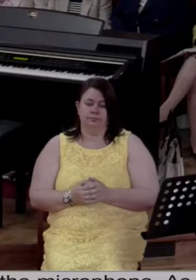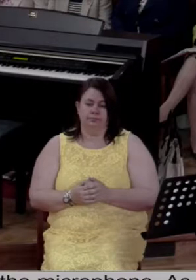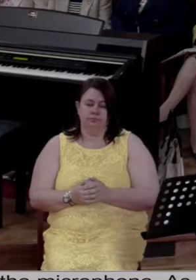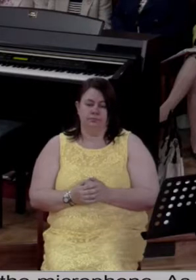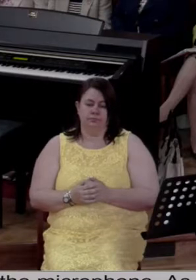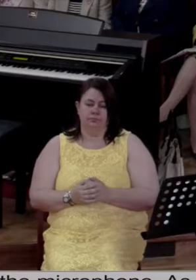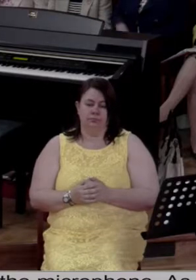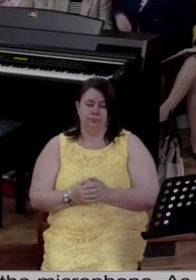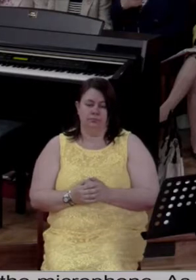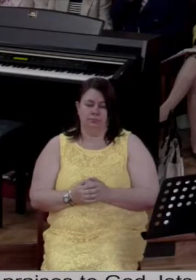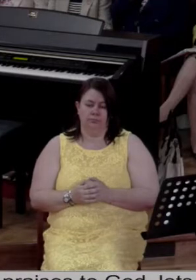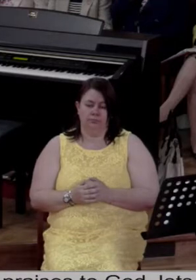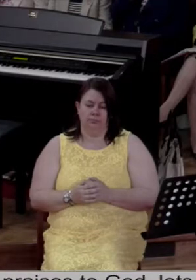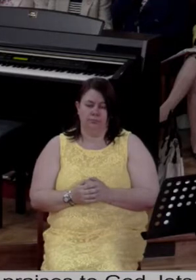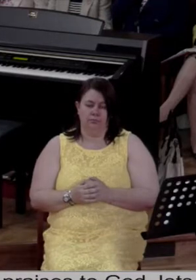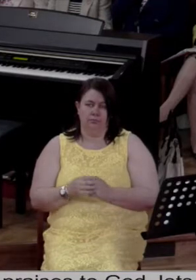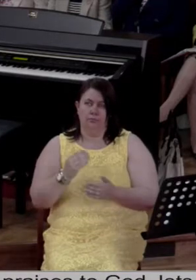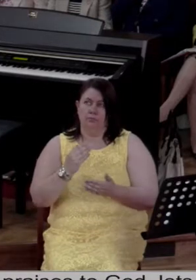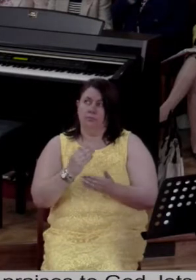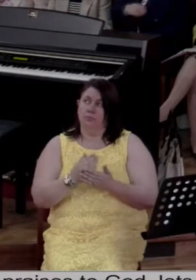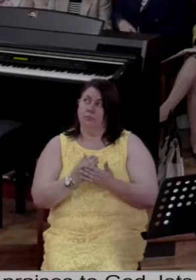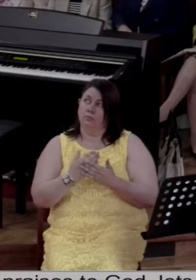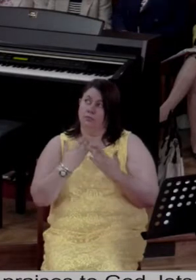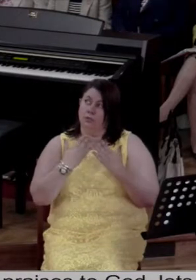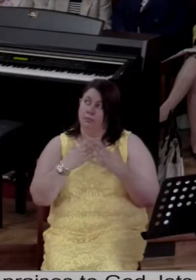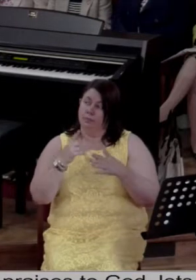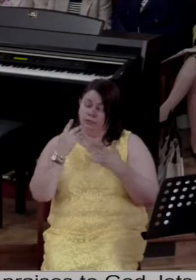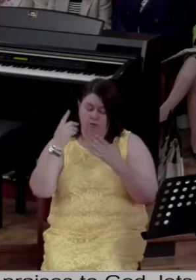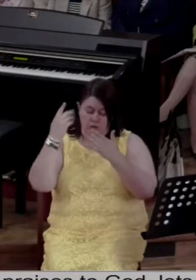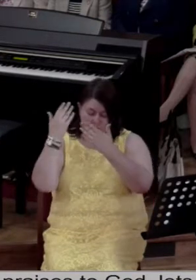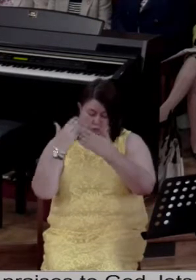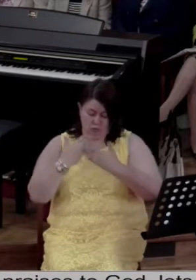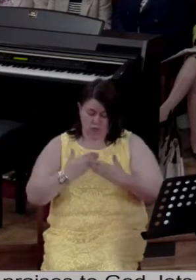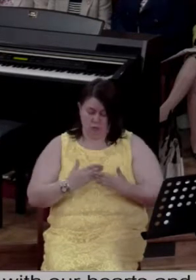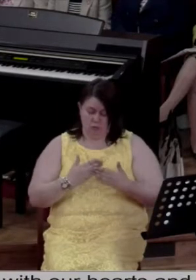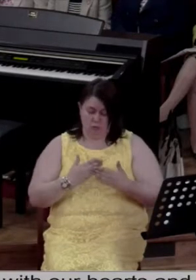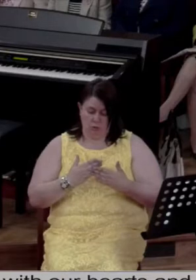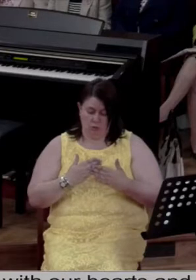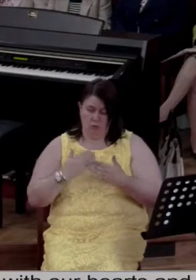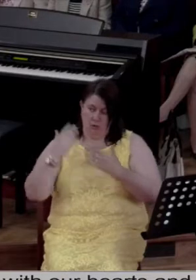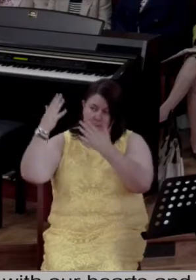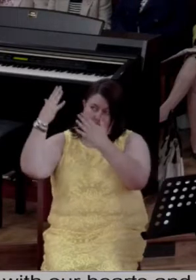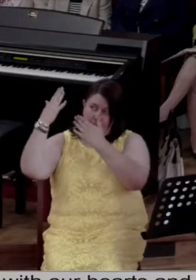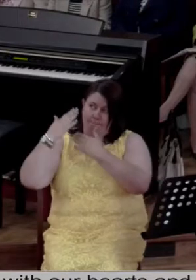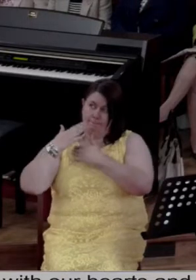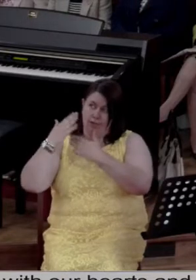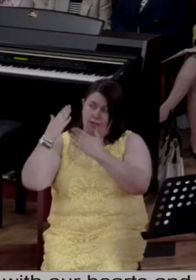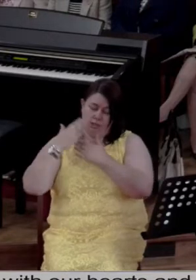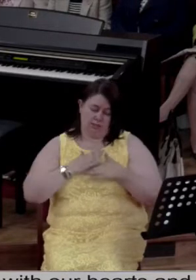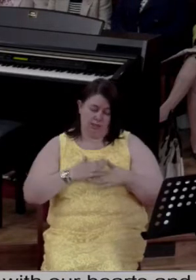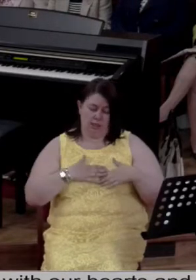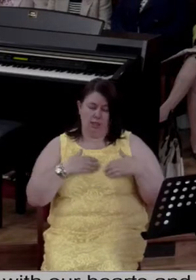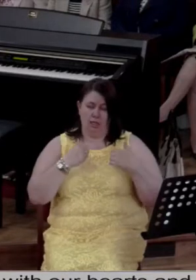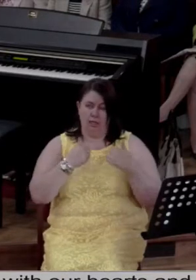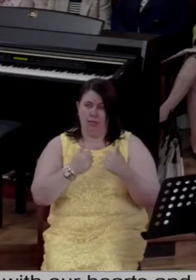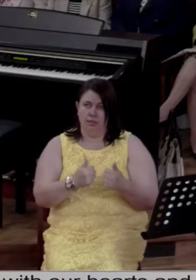You've shown yourself to be our loving Father, kind and merciful, full of goodness and